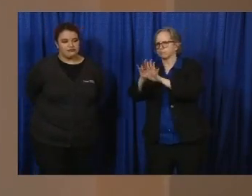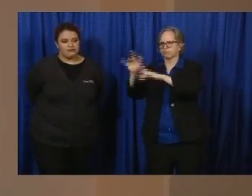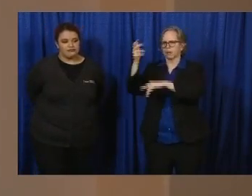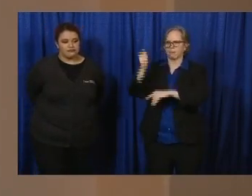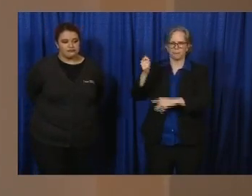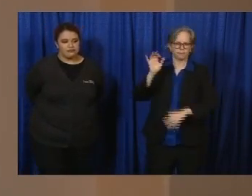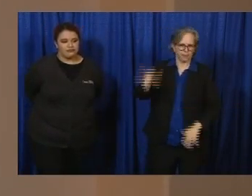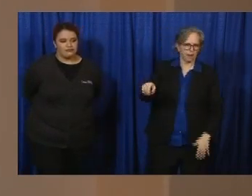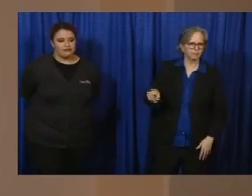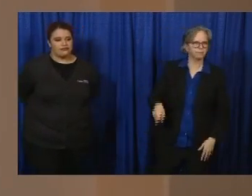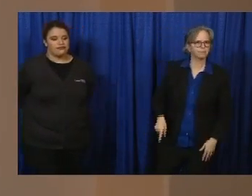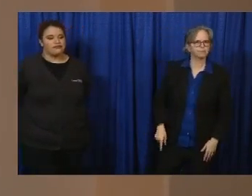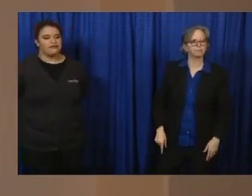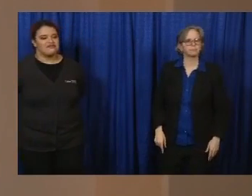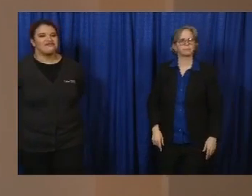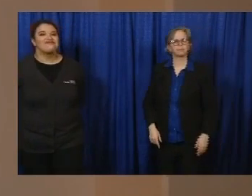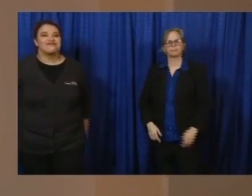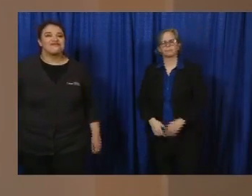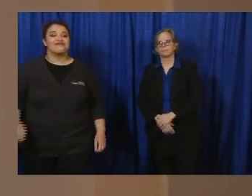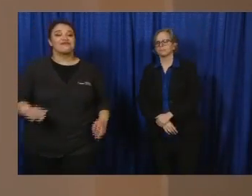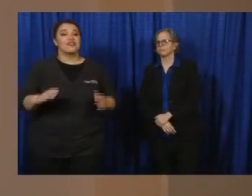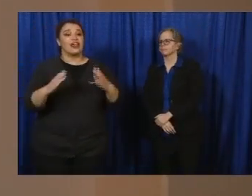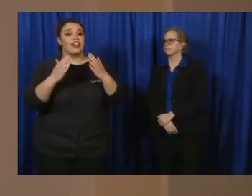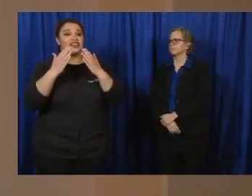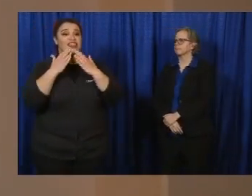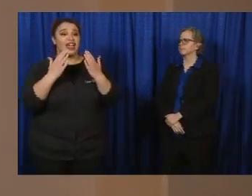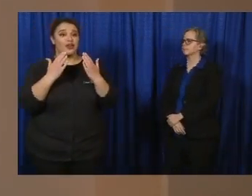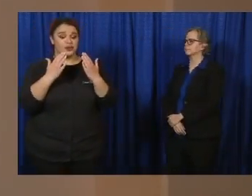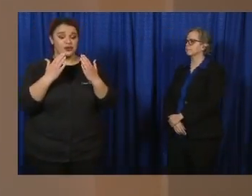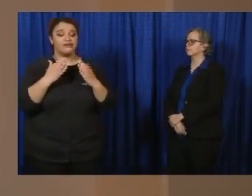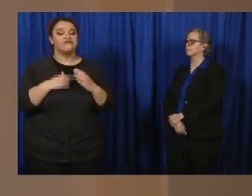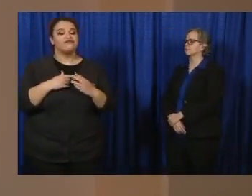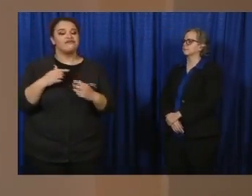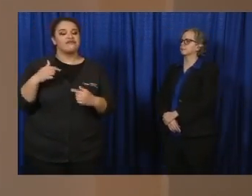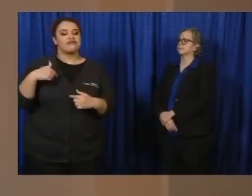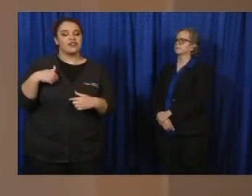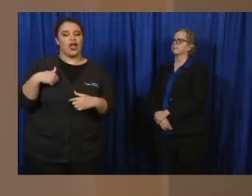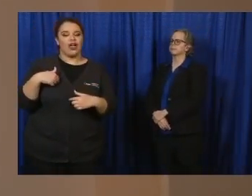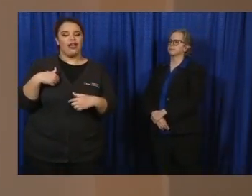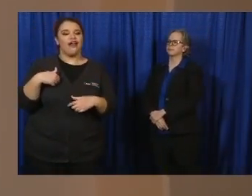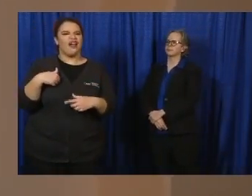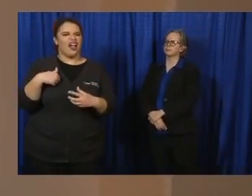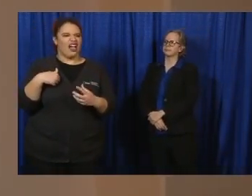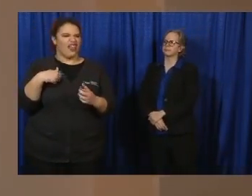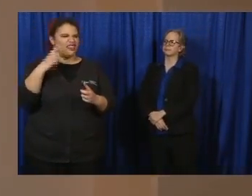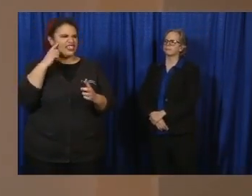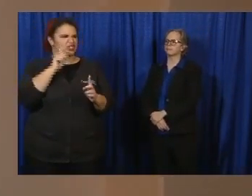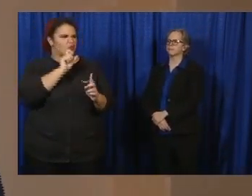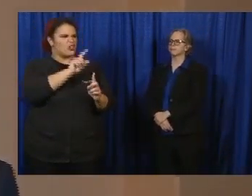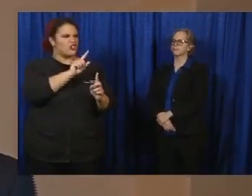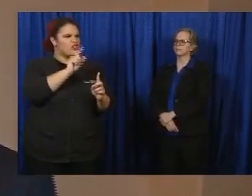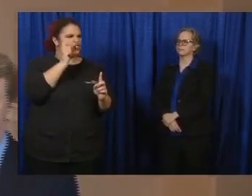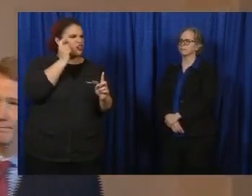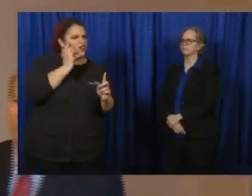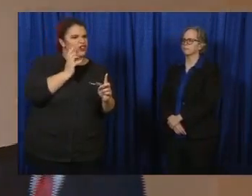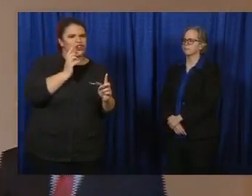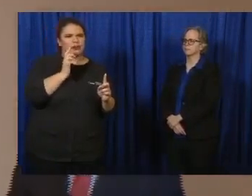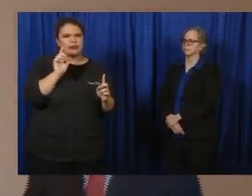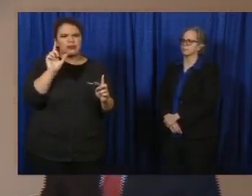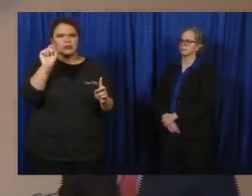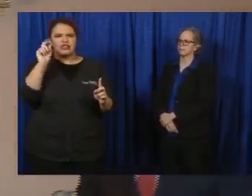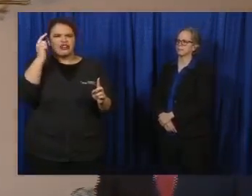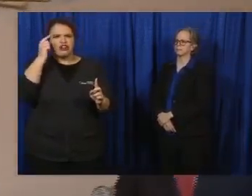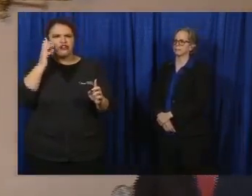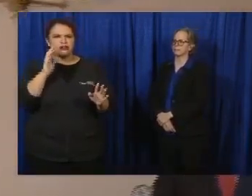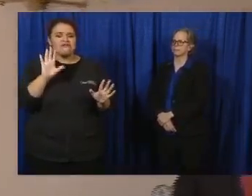Hi, this is Andrew Tobias at Cleveland.com, and I think this question is for Director Acton, although maybe it could be for the governor too. We saw a study out of the